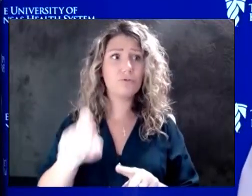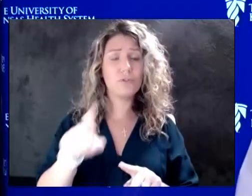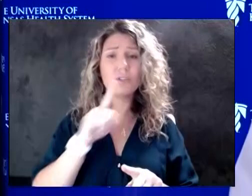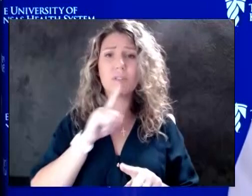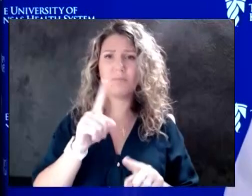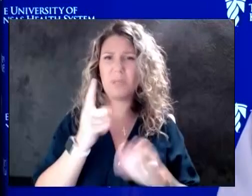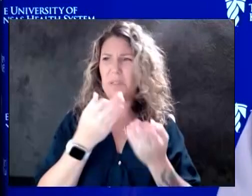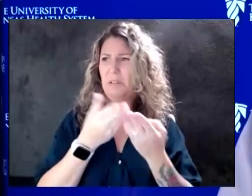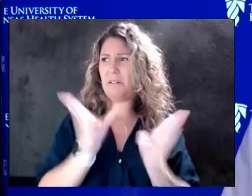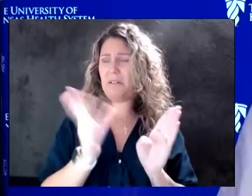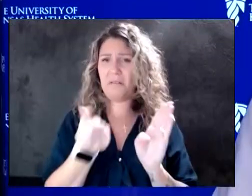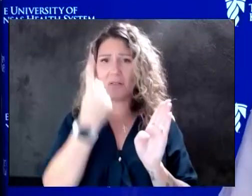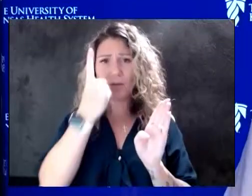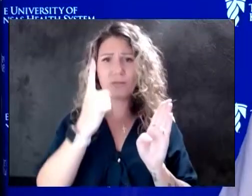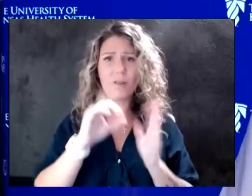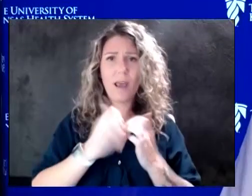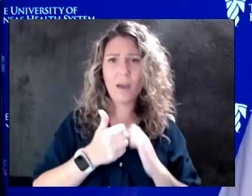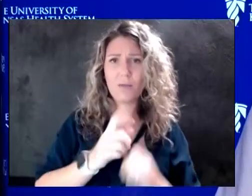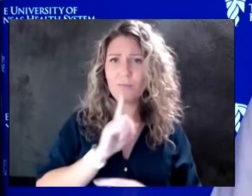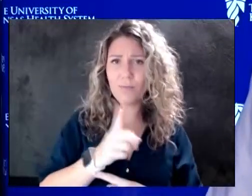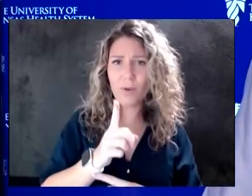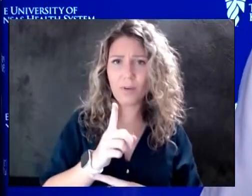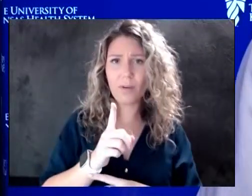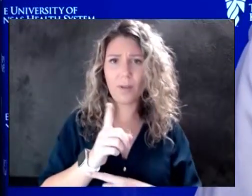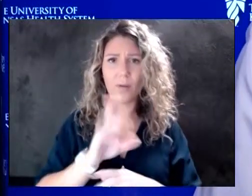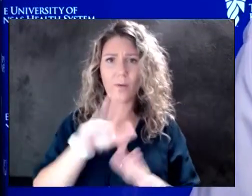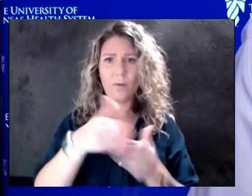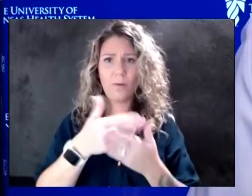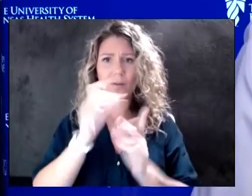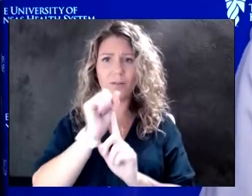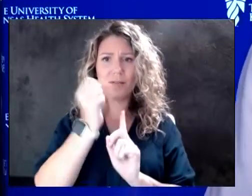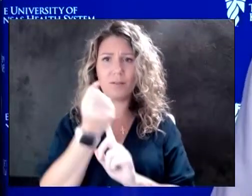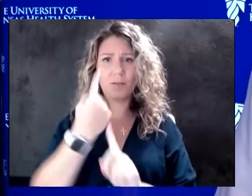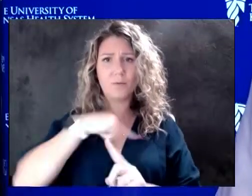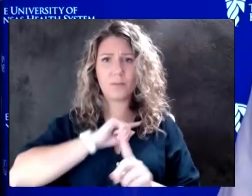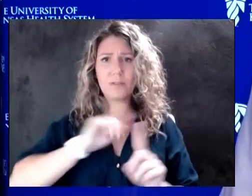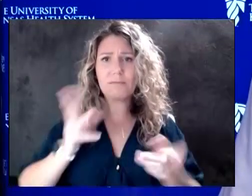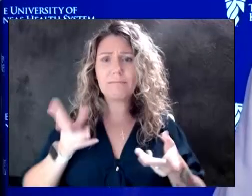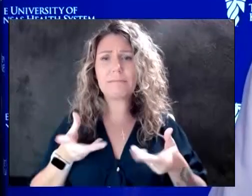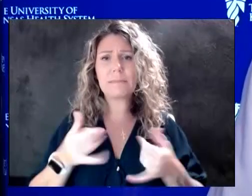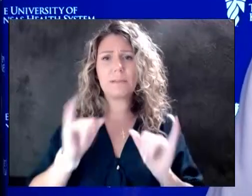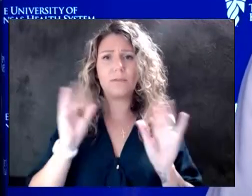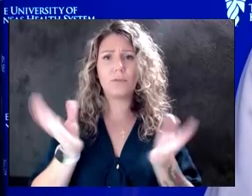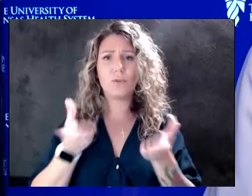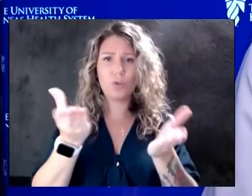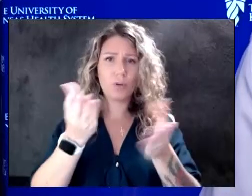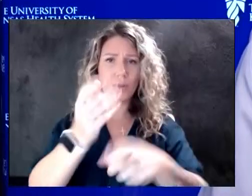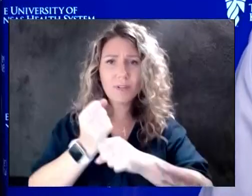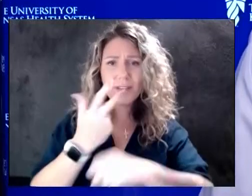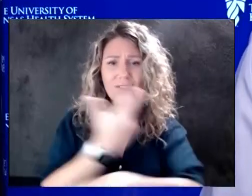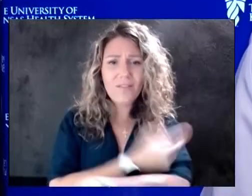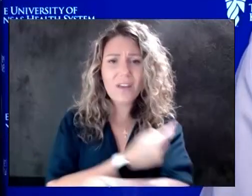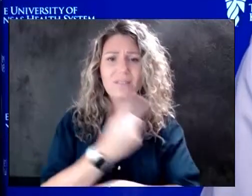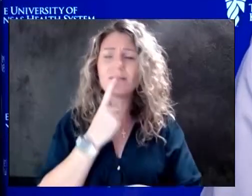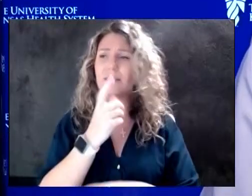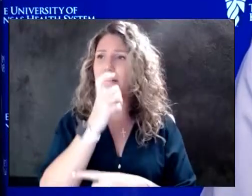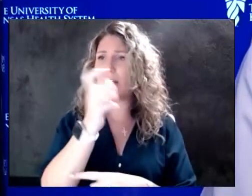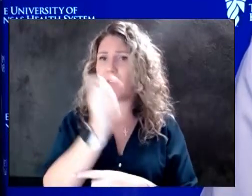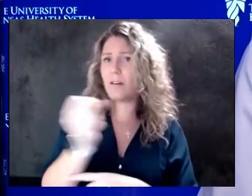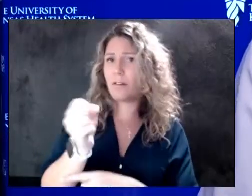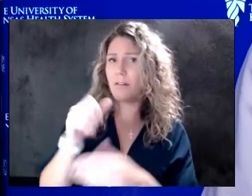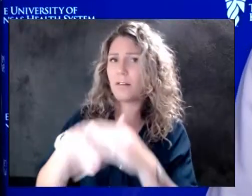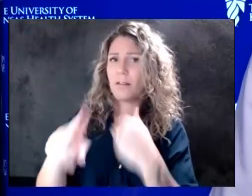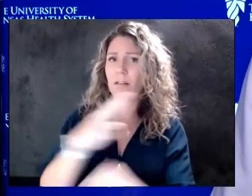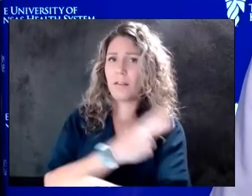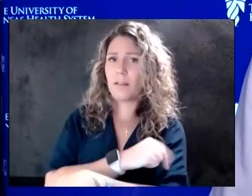is. So please, I would still encourage everybody to get their vaccine so you don't end up in the hospital. We know how protective the vaccine